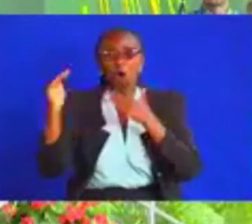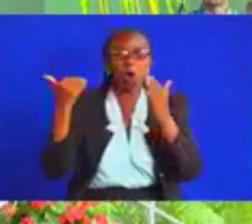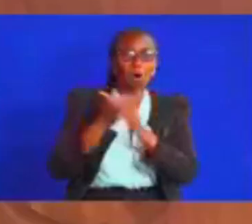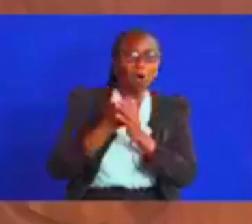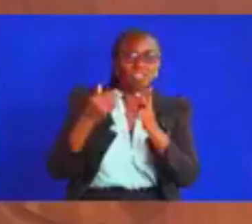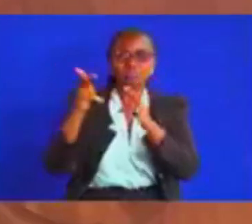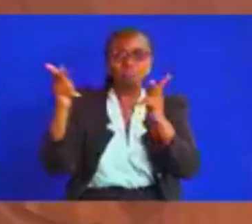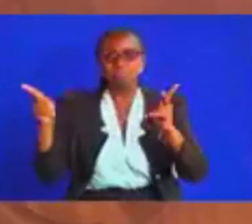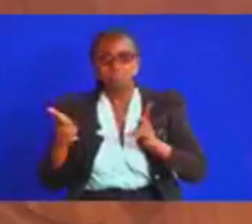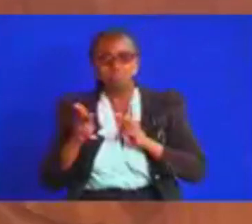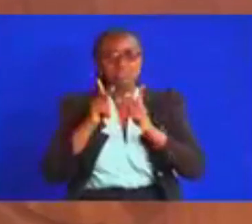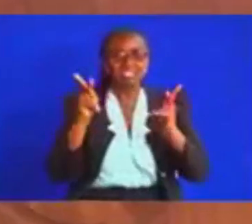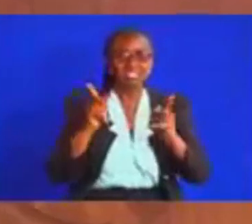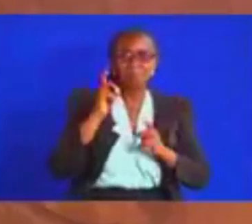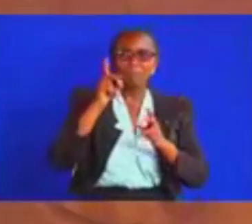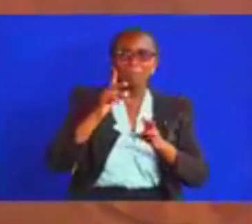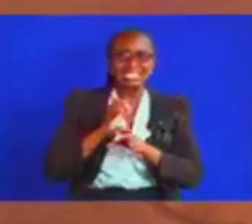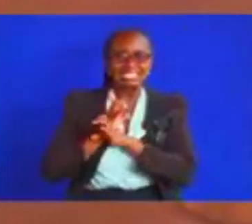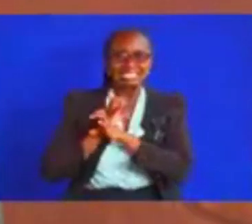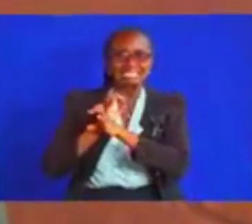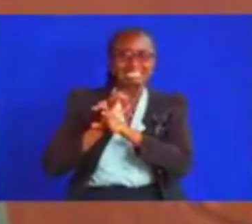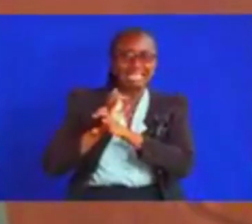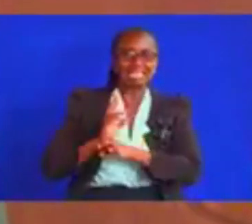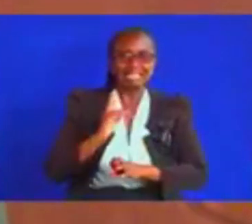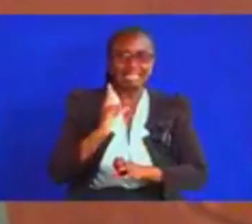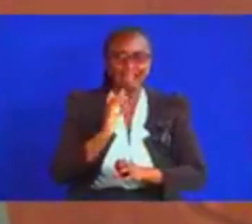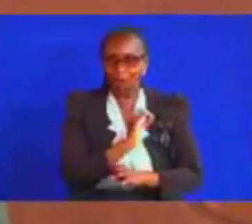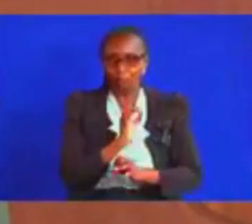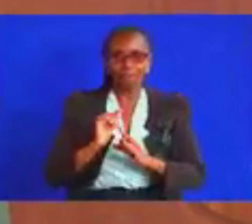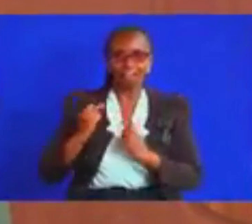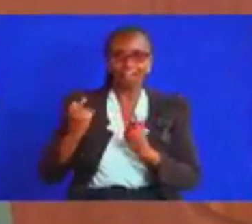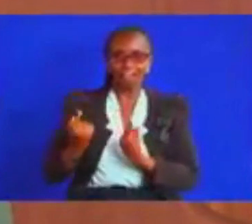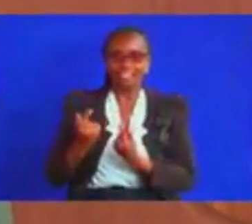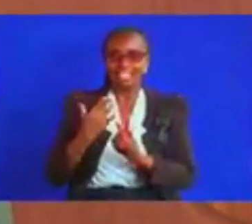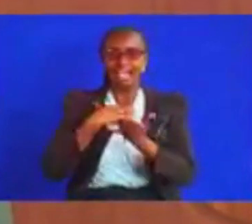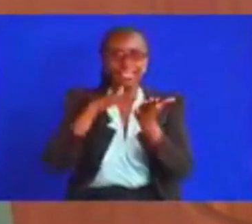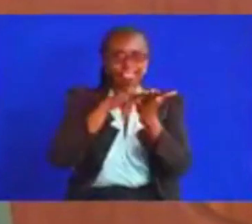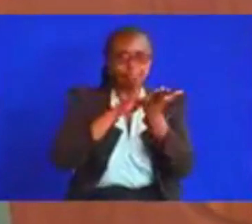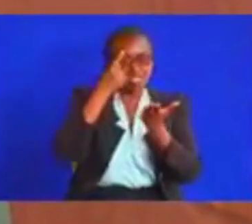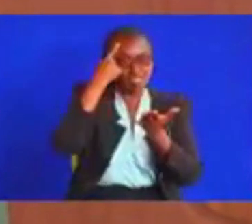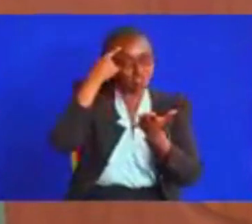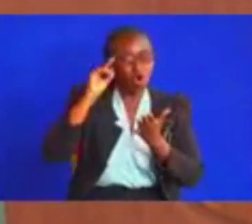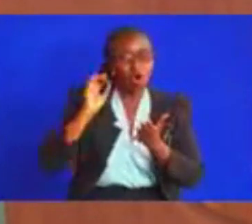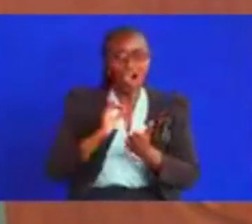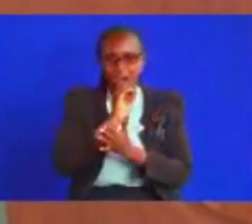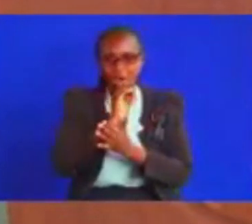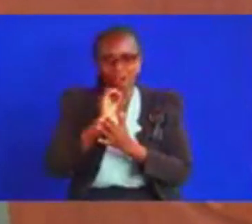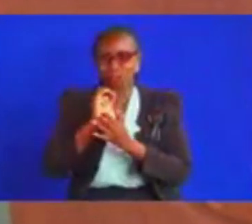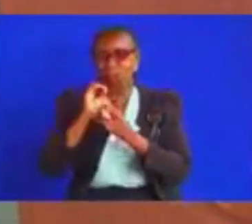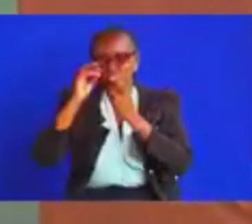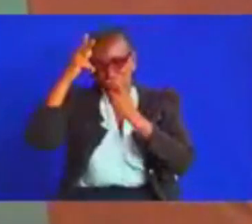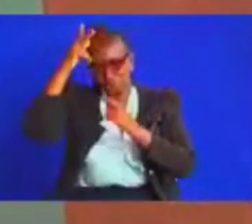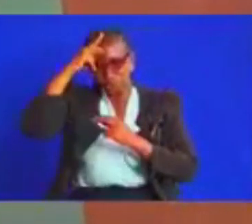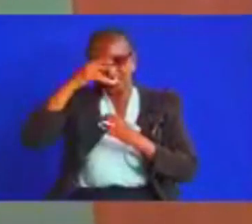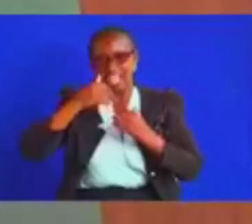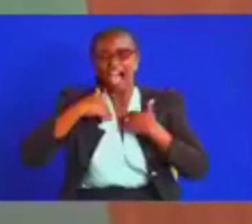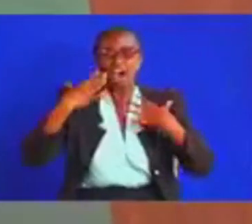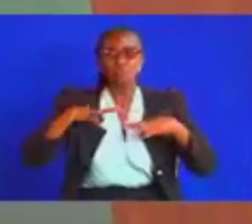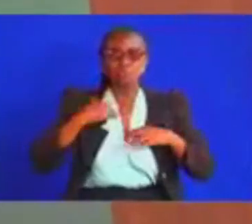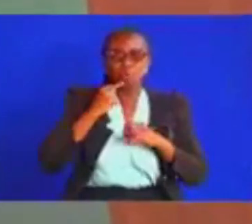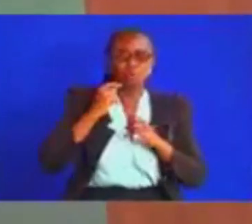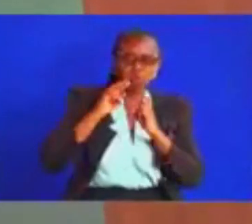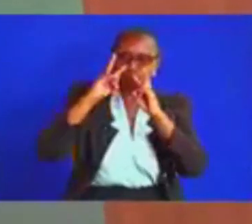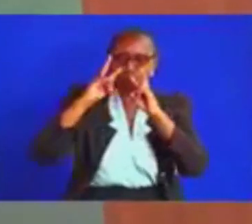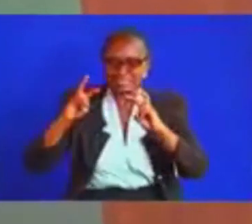fashions. We must guide our pursuit and the basis for our references. There are people who have consulted a lot